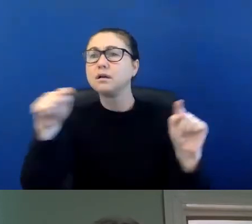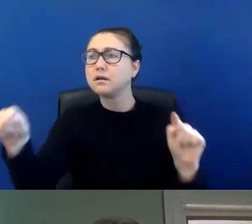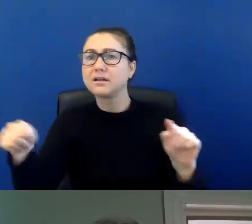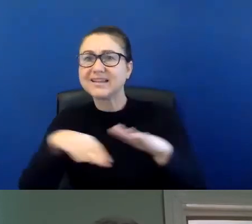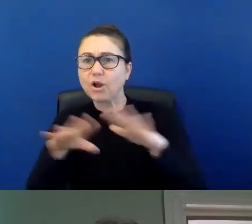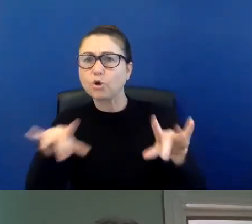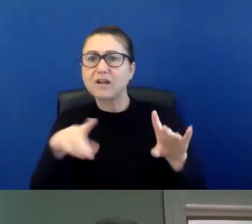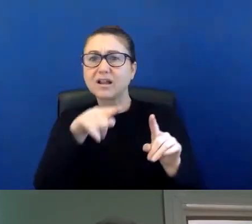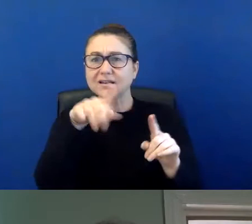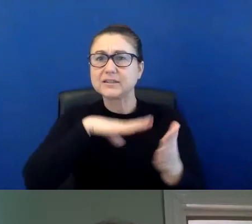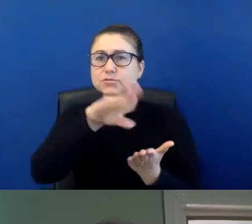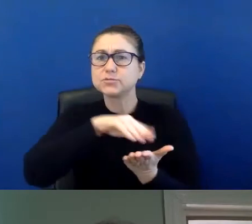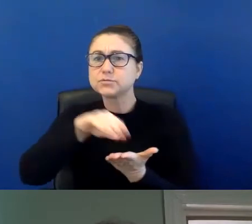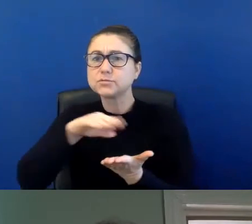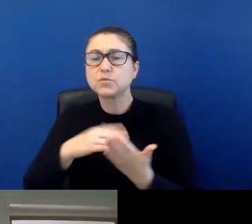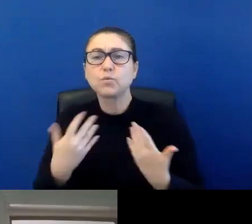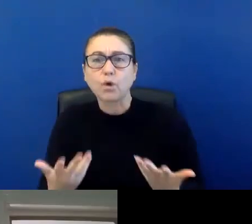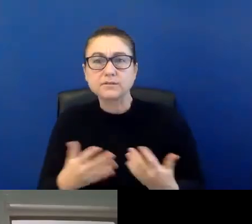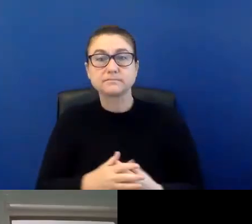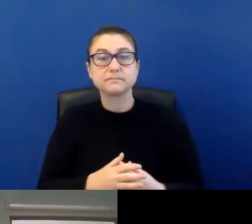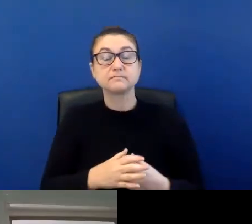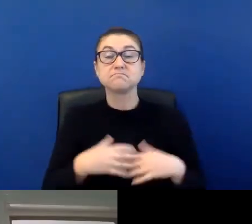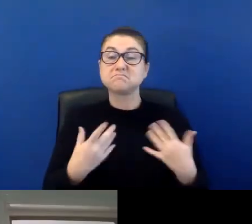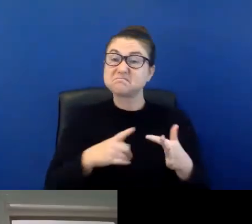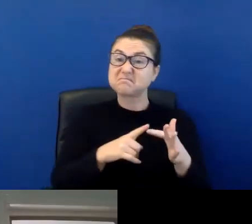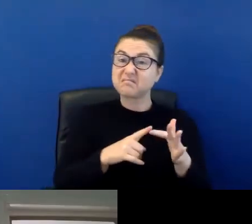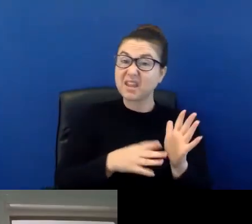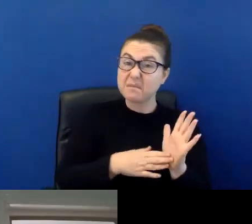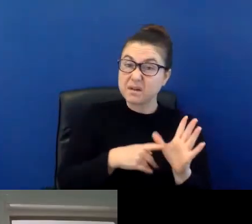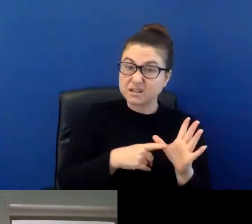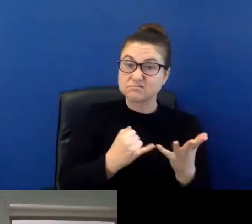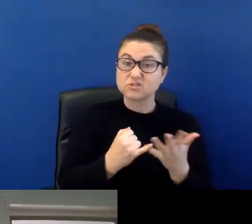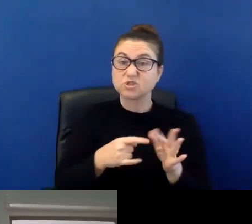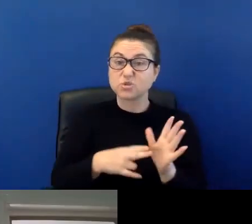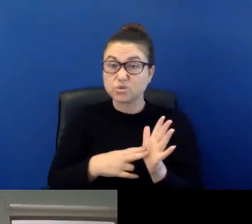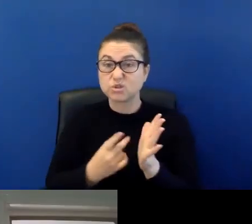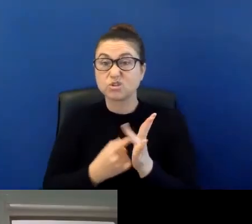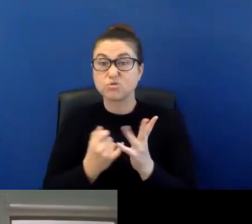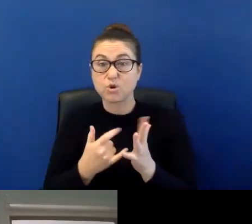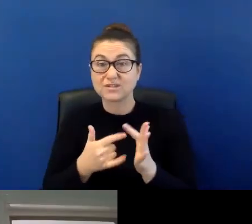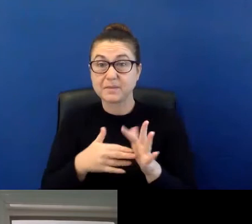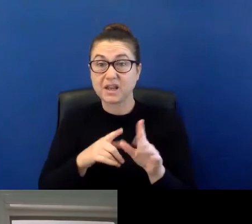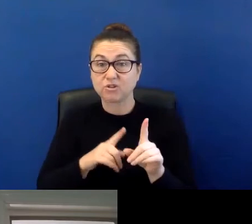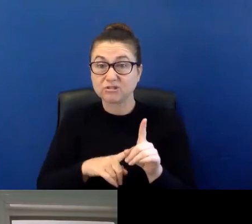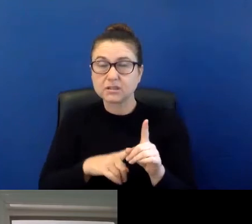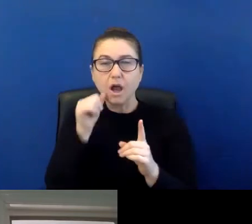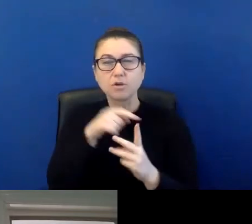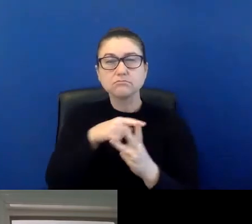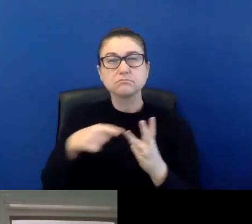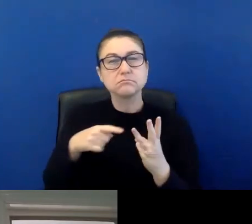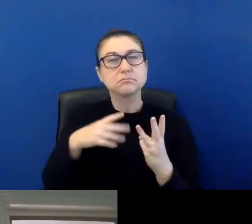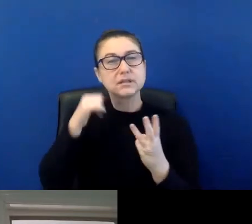Thanks, Ben. Emma, Sean or Rosemary, I know you've got all experience professionally with the operation